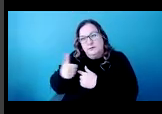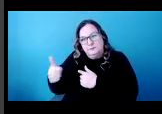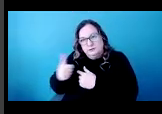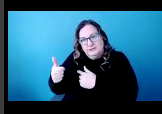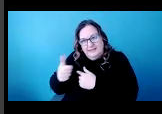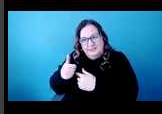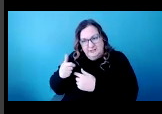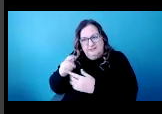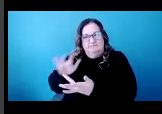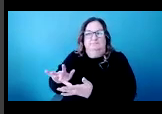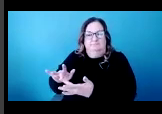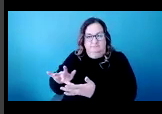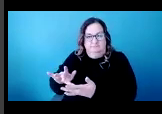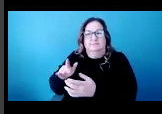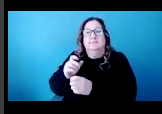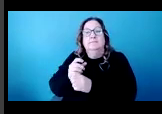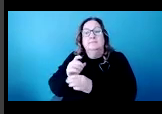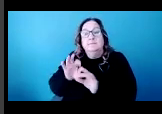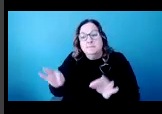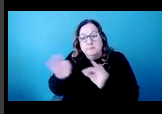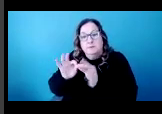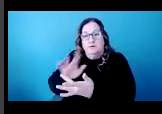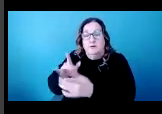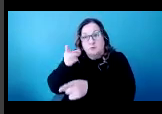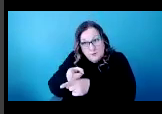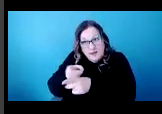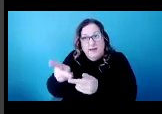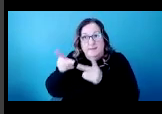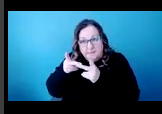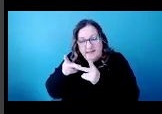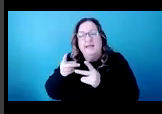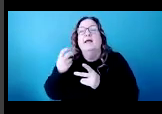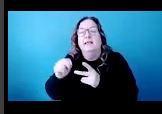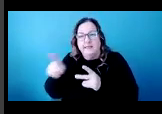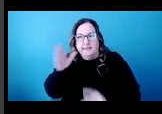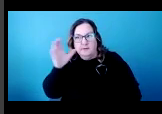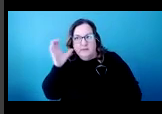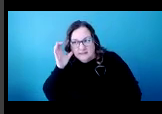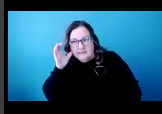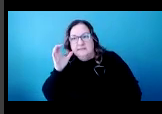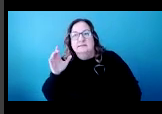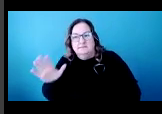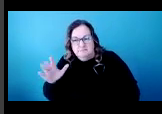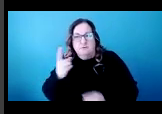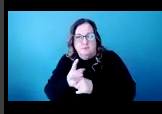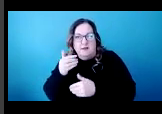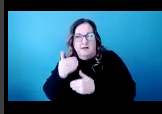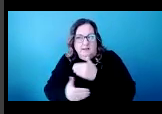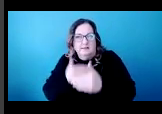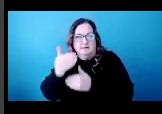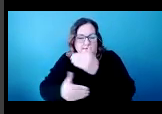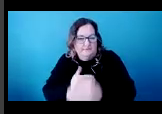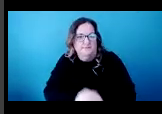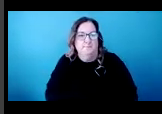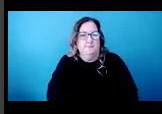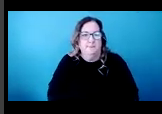right place, and then you'll be taken more seriously with your complaint. And then